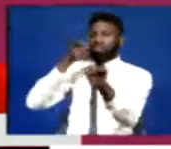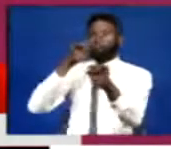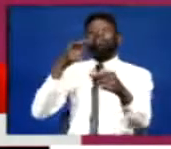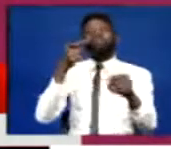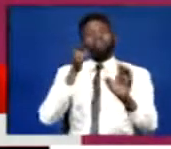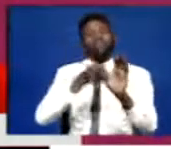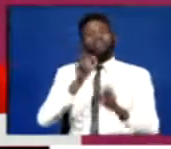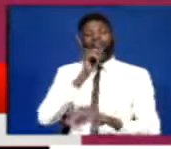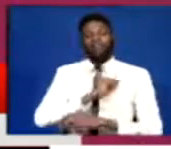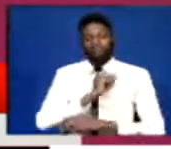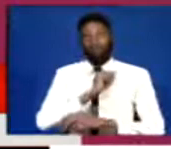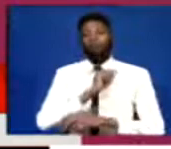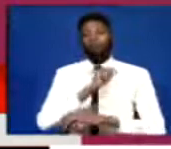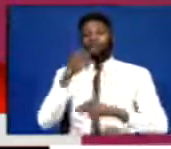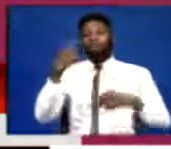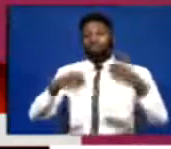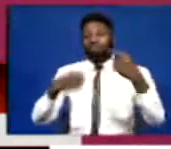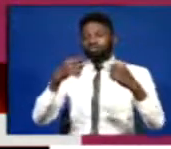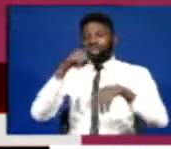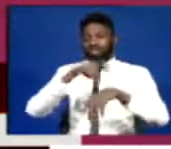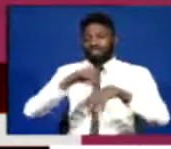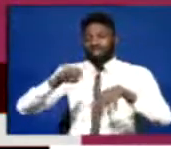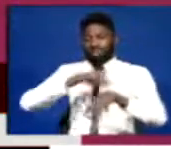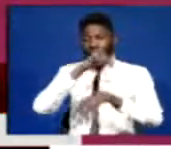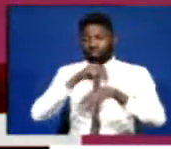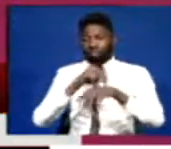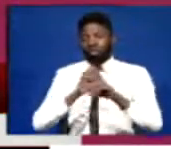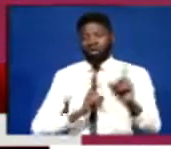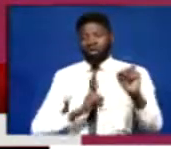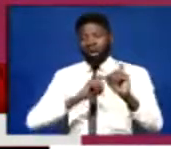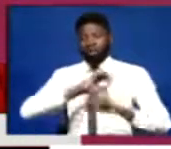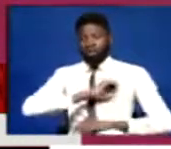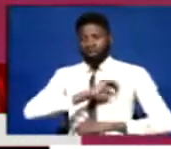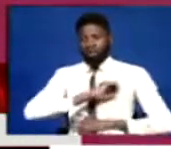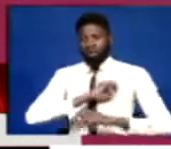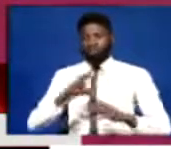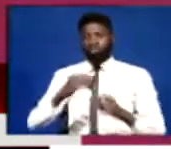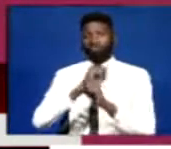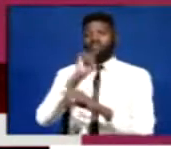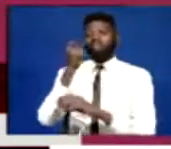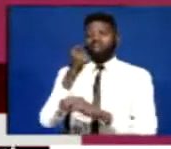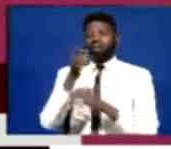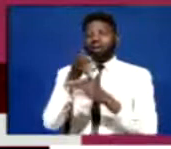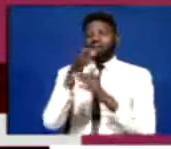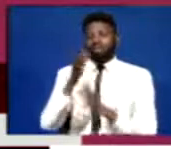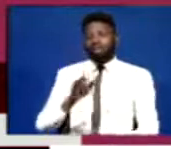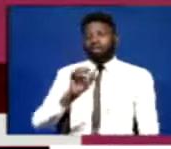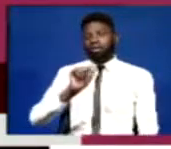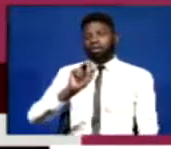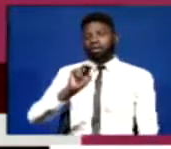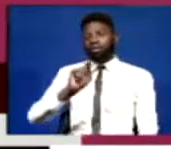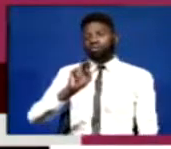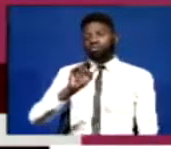where National Gun Holders Association of Kenya Ambassador Antony Muchiri acknowledged their recognition by the Sports